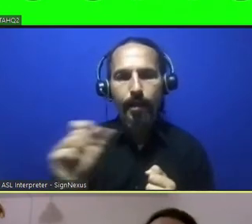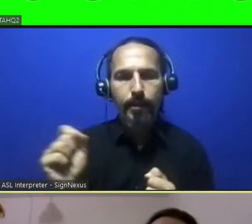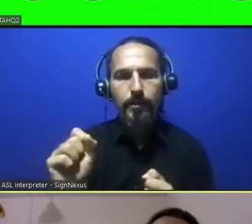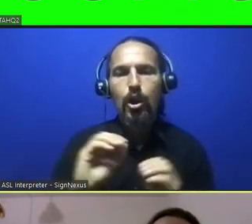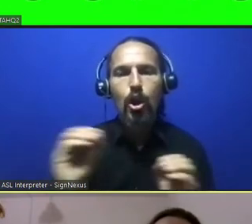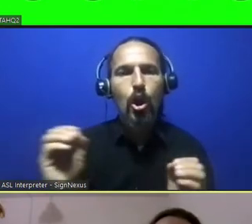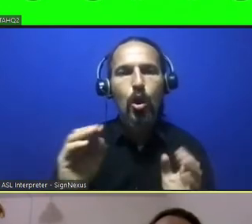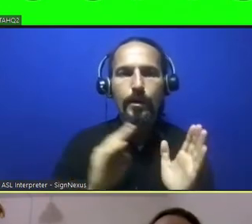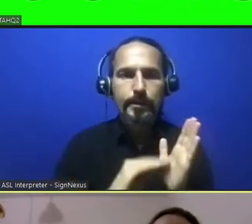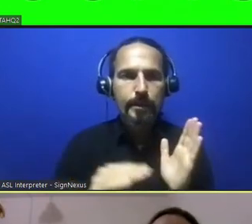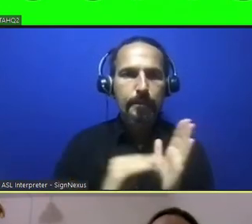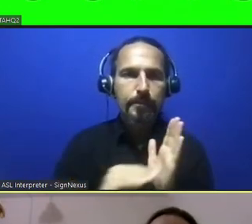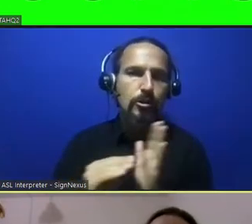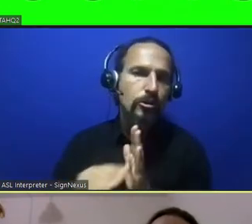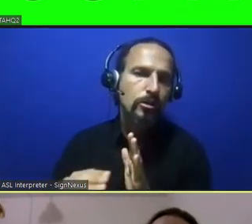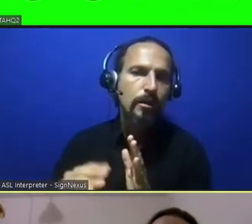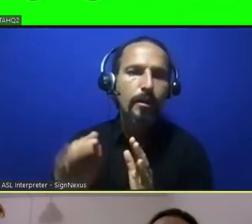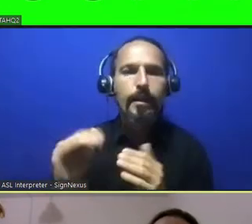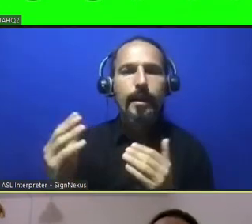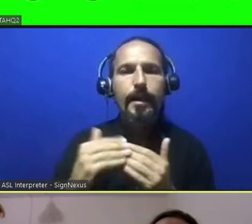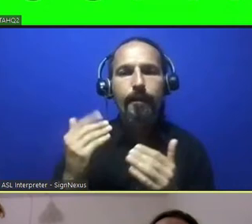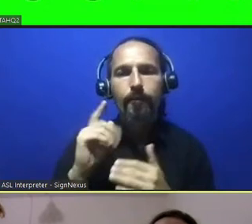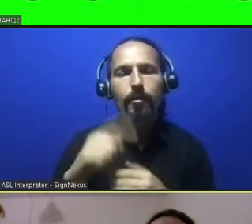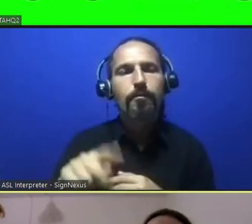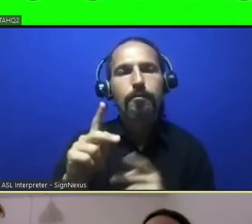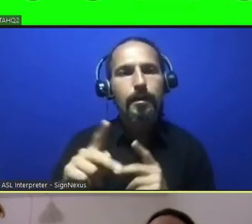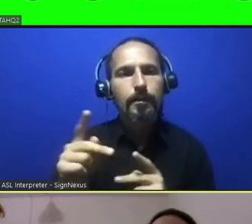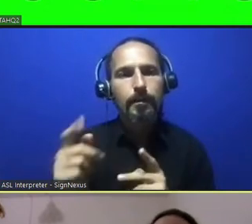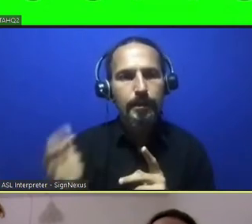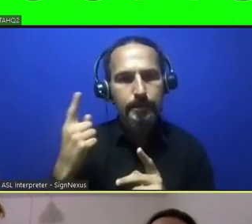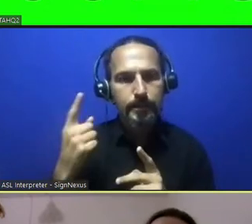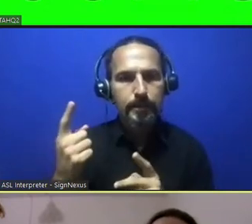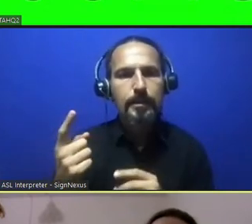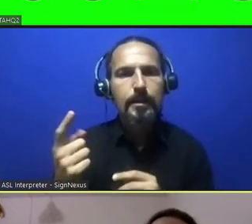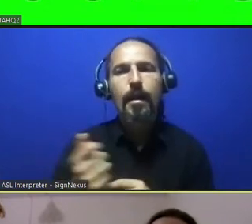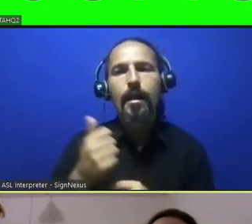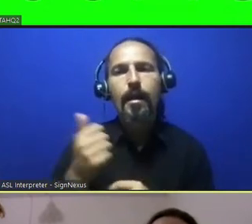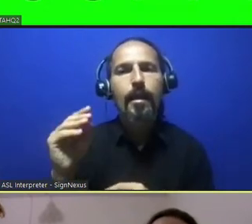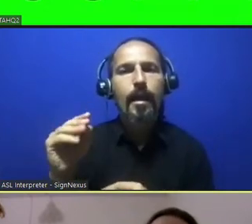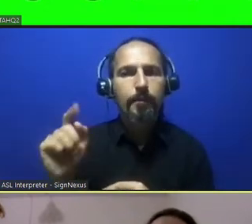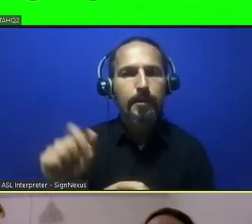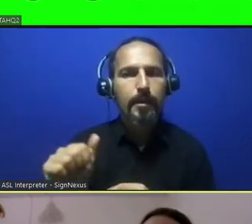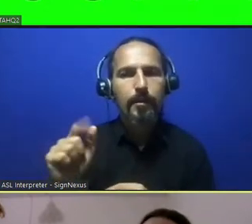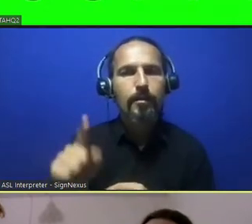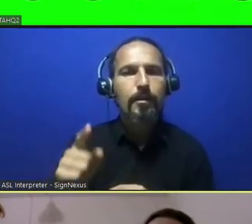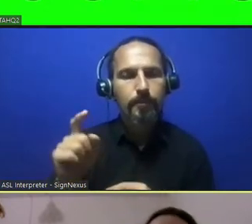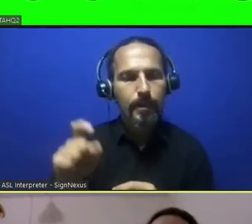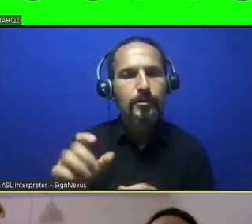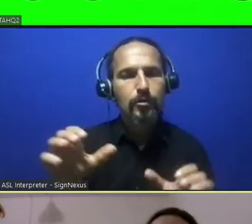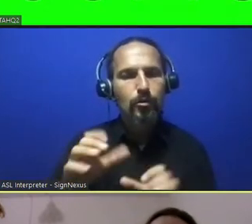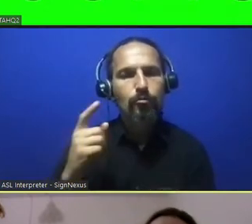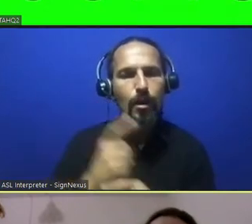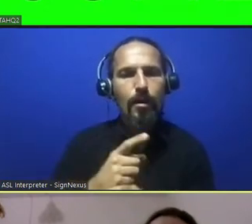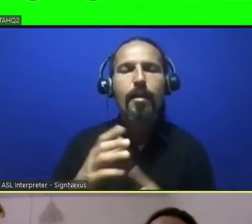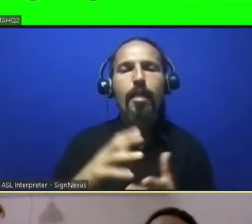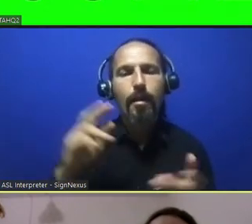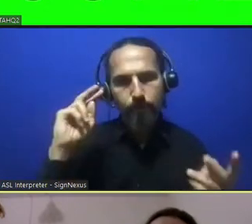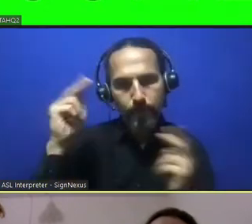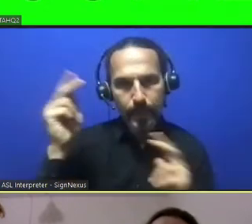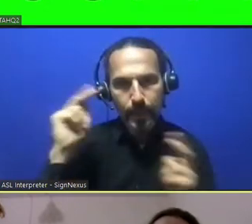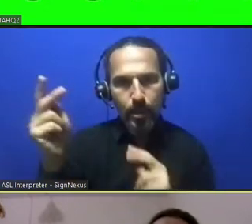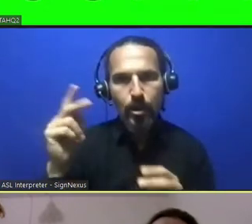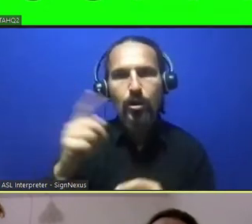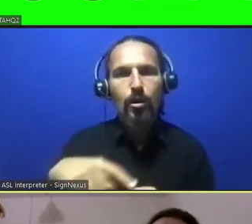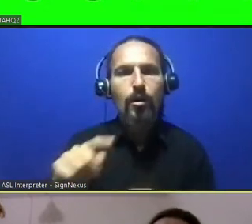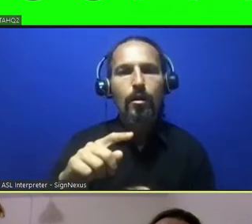exemptions makes it easier for people to understand that's another thing that the mta needs to get right there's a lot of misunderstanding about what